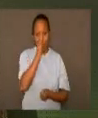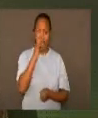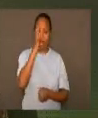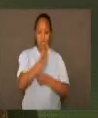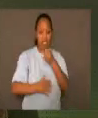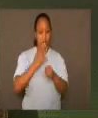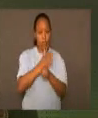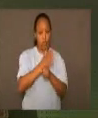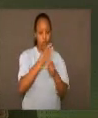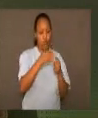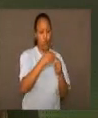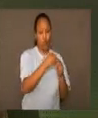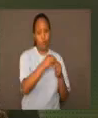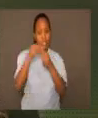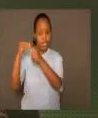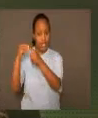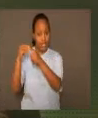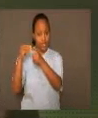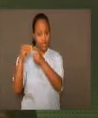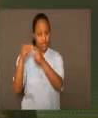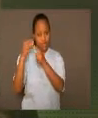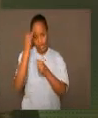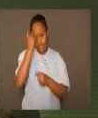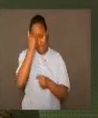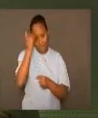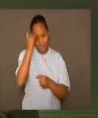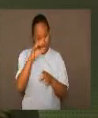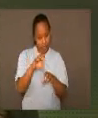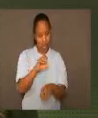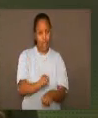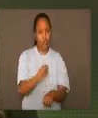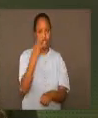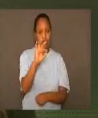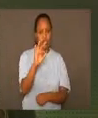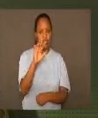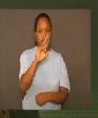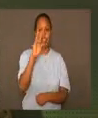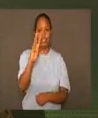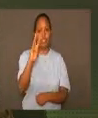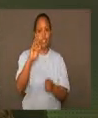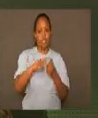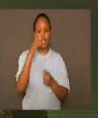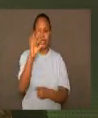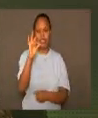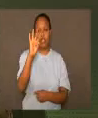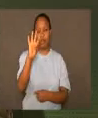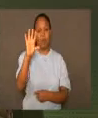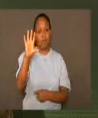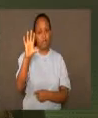5-year occupation by Italian forces between 1936 and